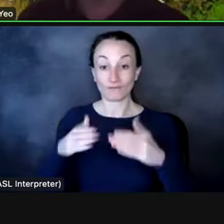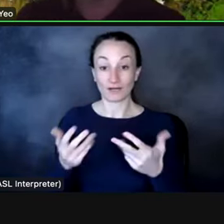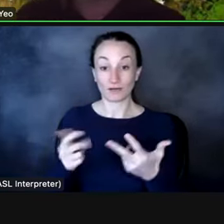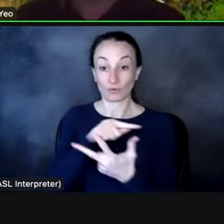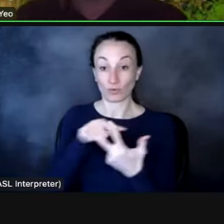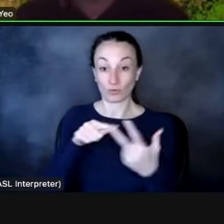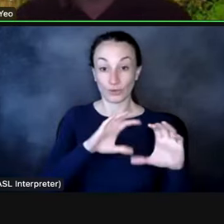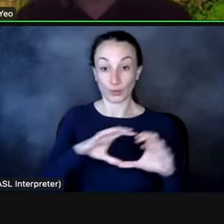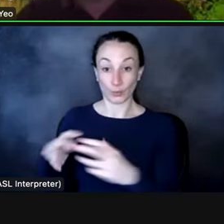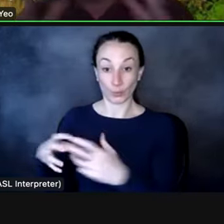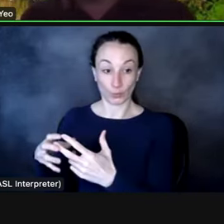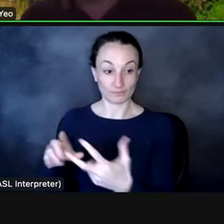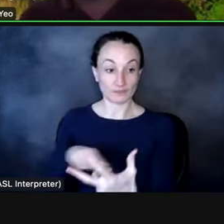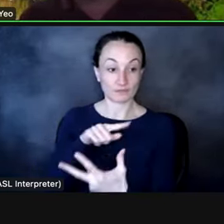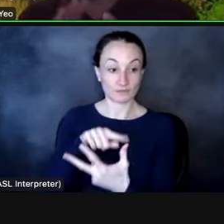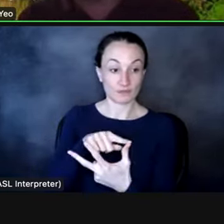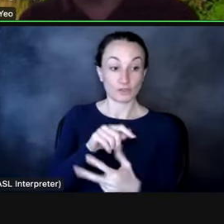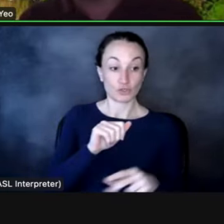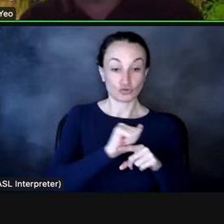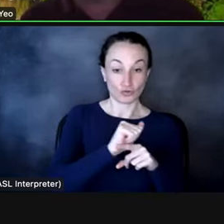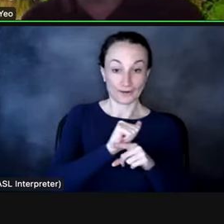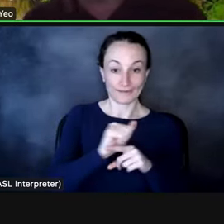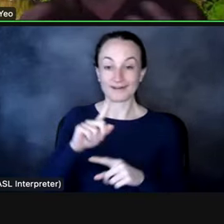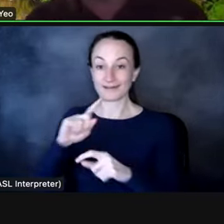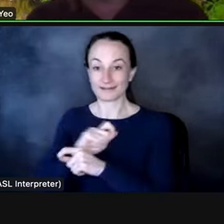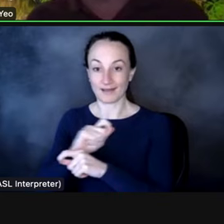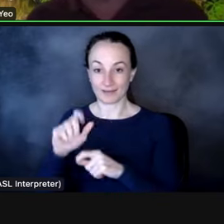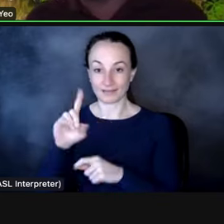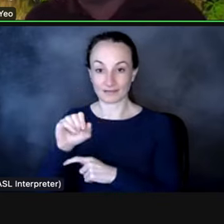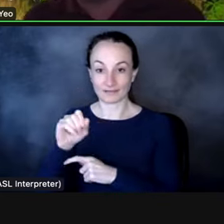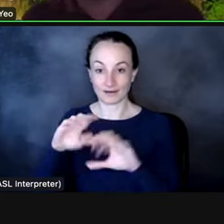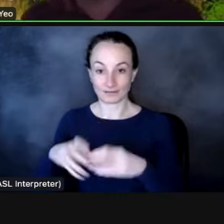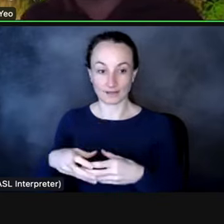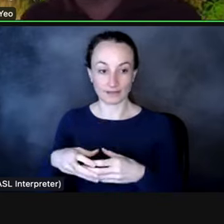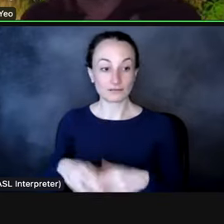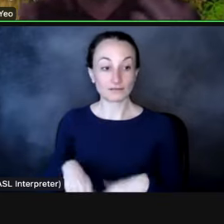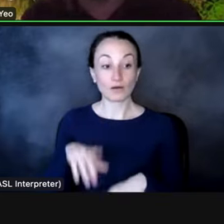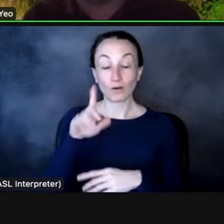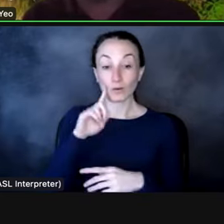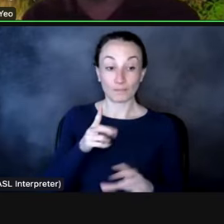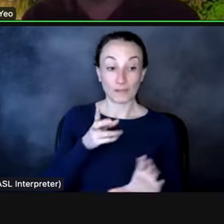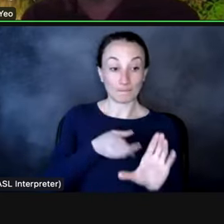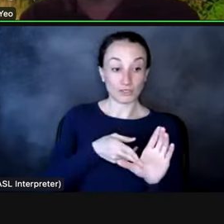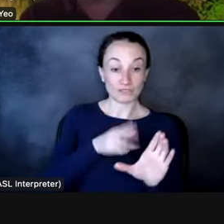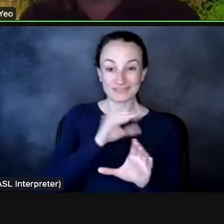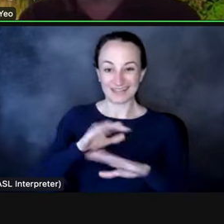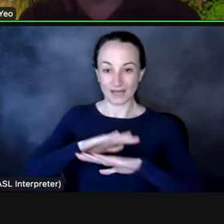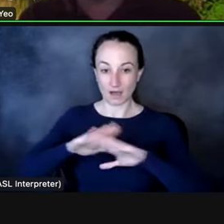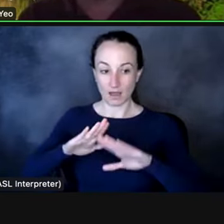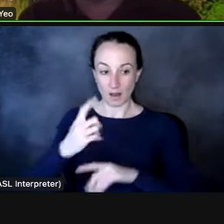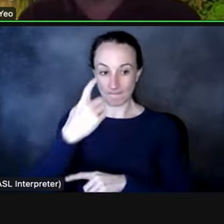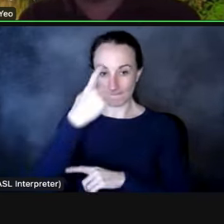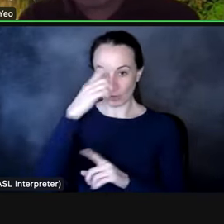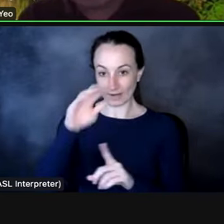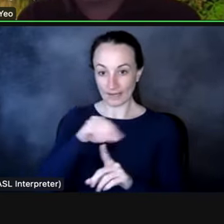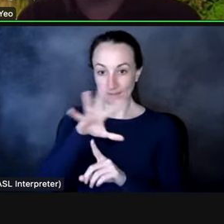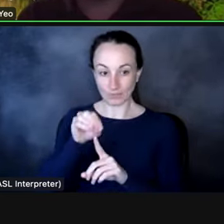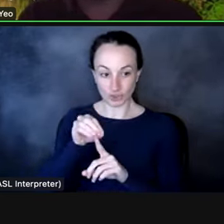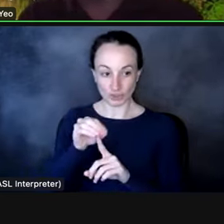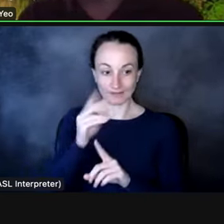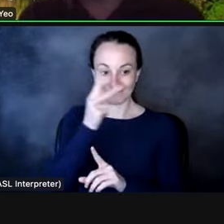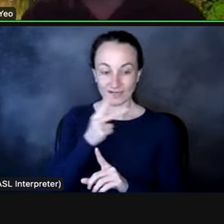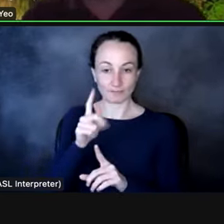set. So importantly, participants and non-brain imaging phenotypes do not overlap between the training and test meta